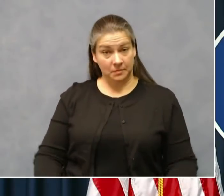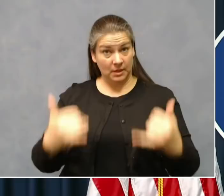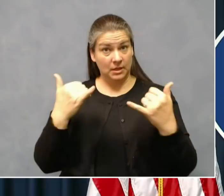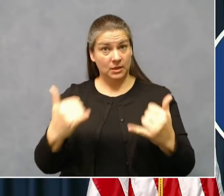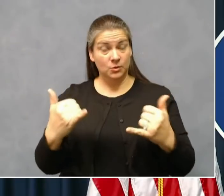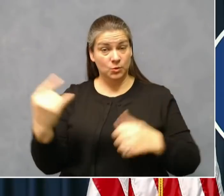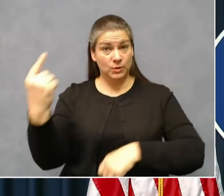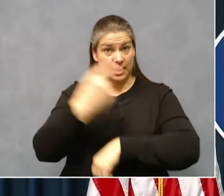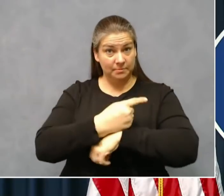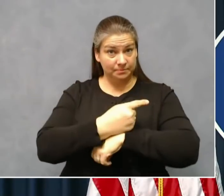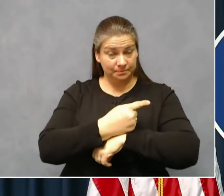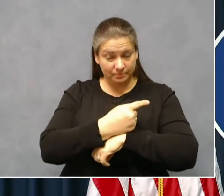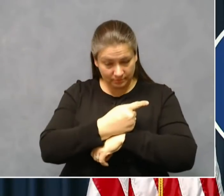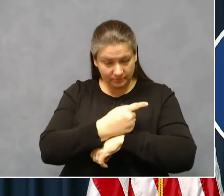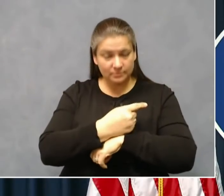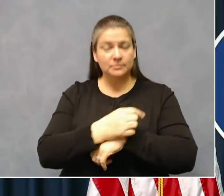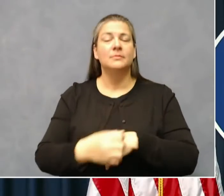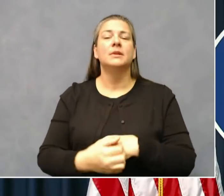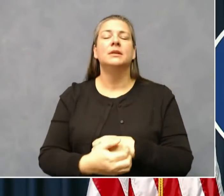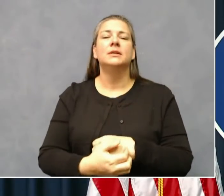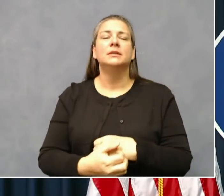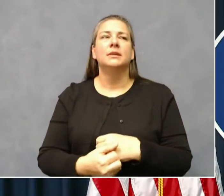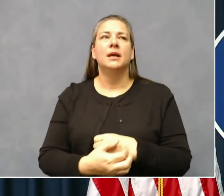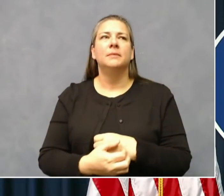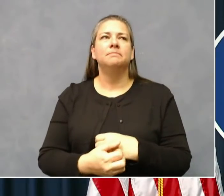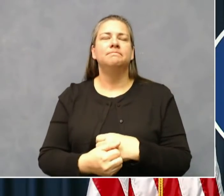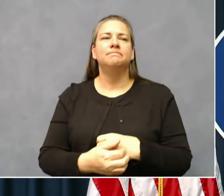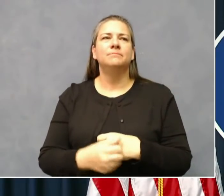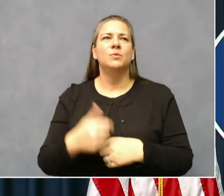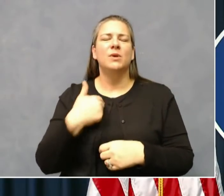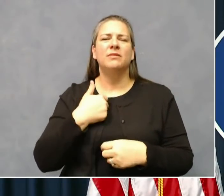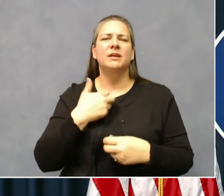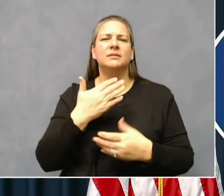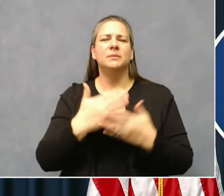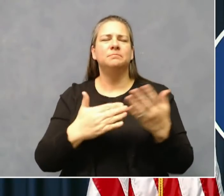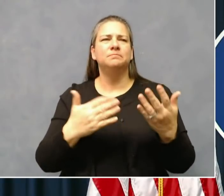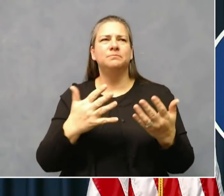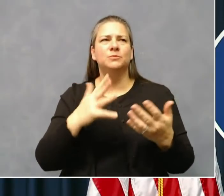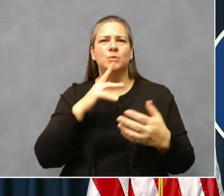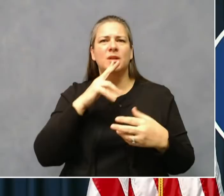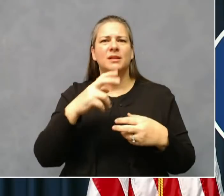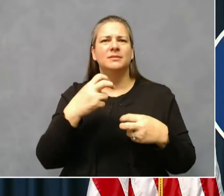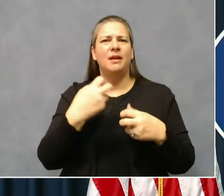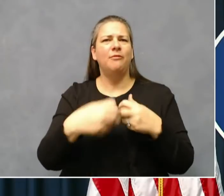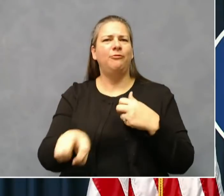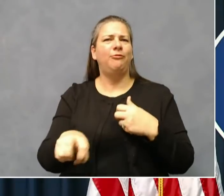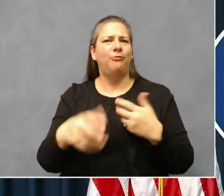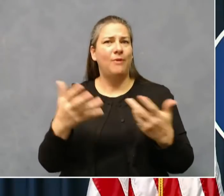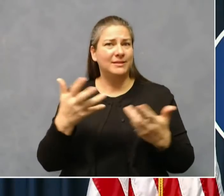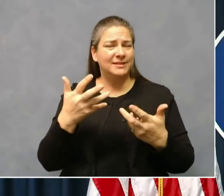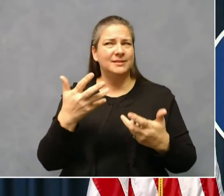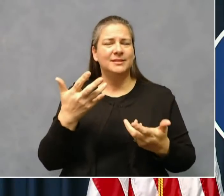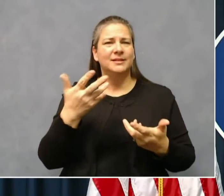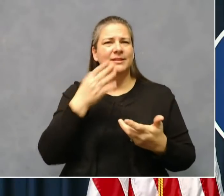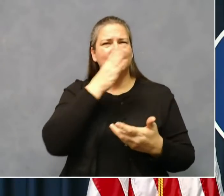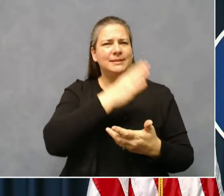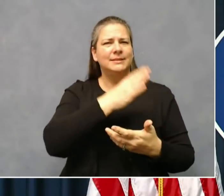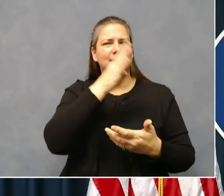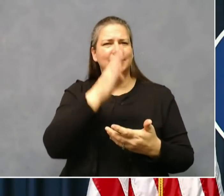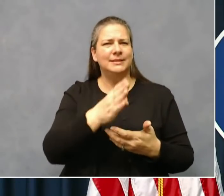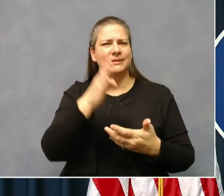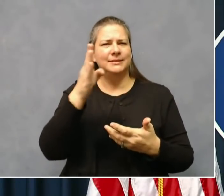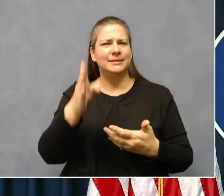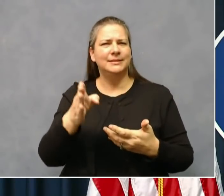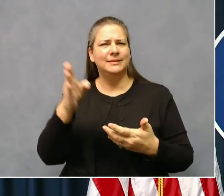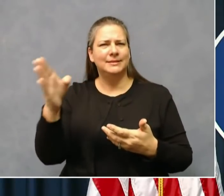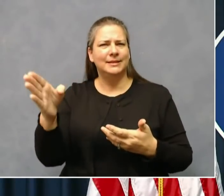we passed some tough milestones, both in the country and here in Kentucky. Let's start in the country. And if